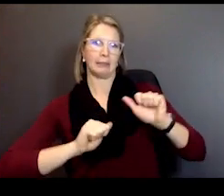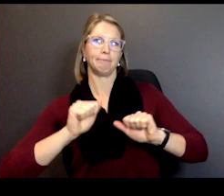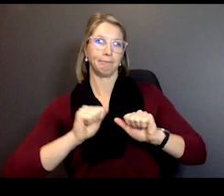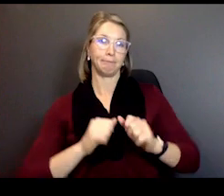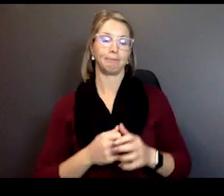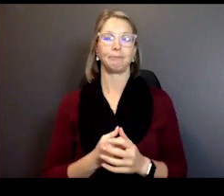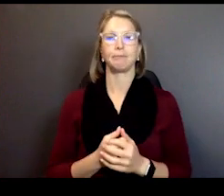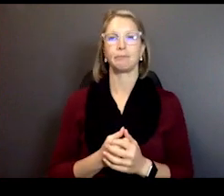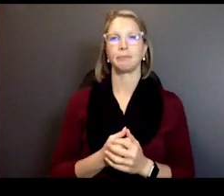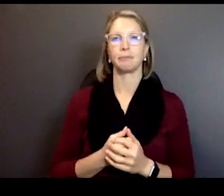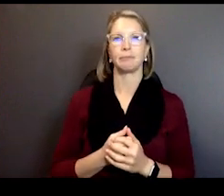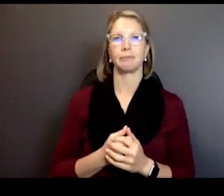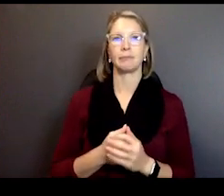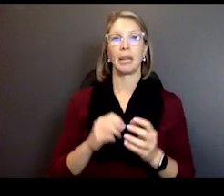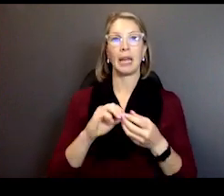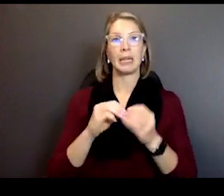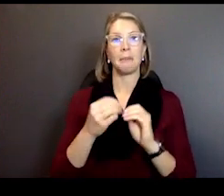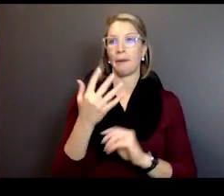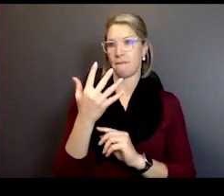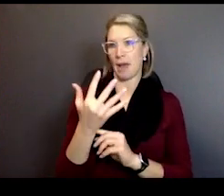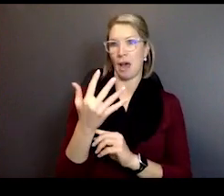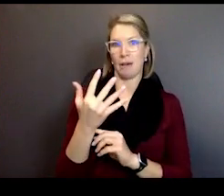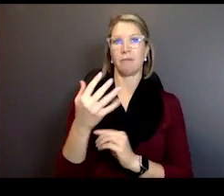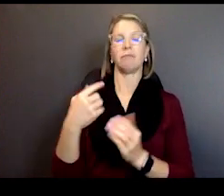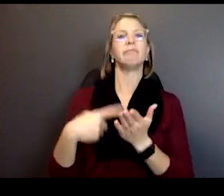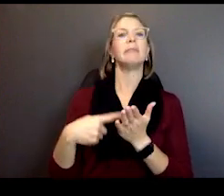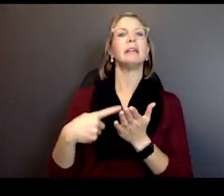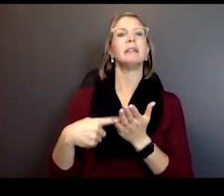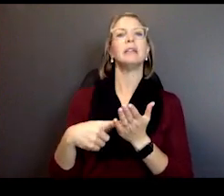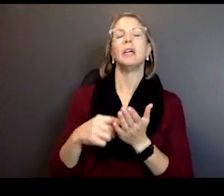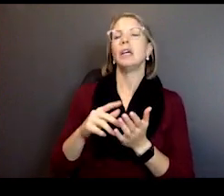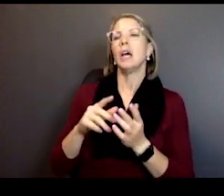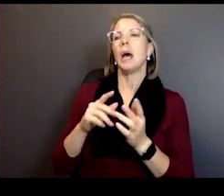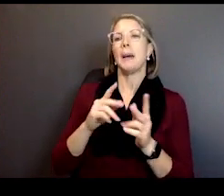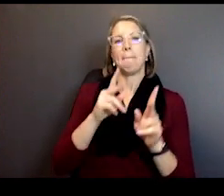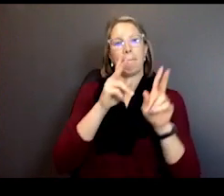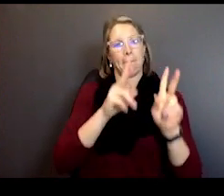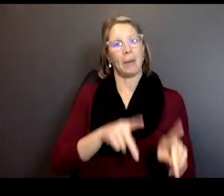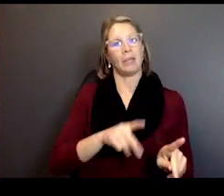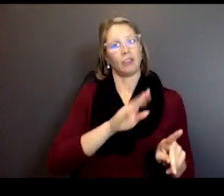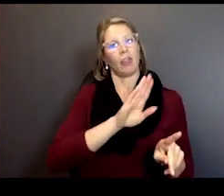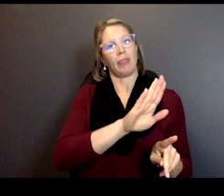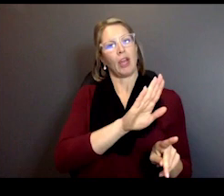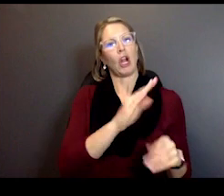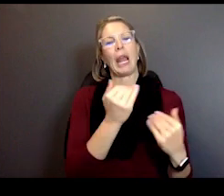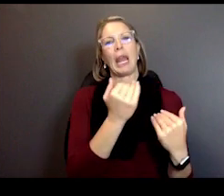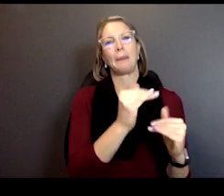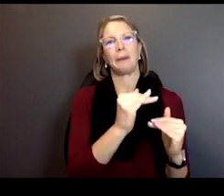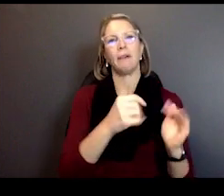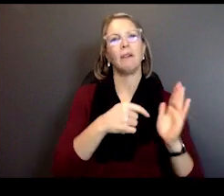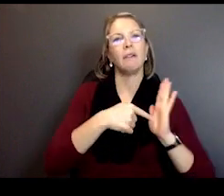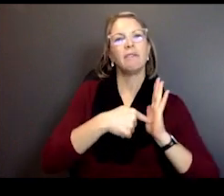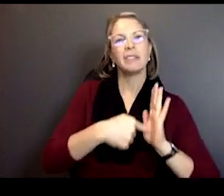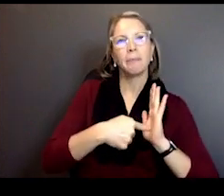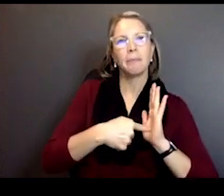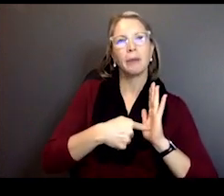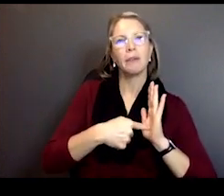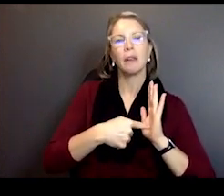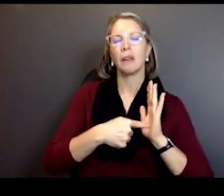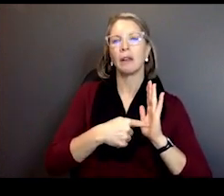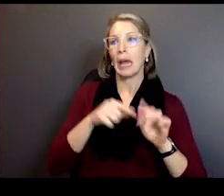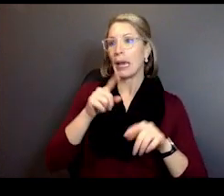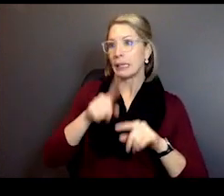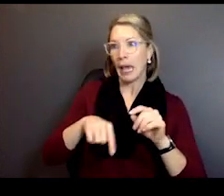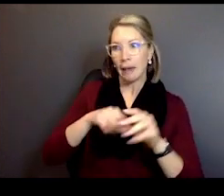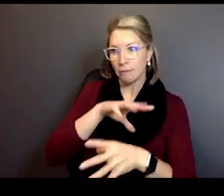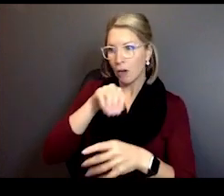Question 5 asks you to choose the box that best describes your patient's limitations. Here, select whether your patient is either unable